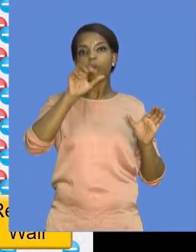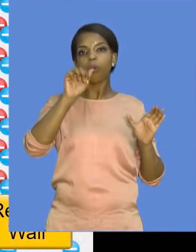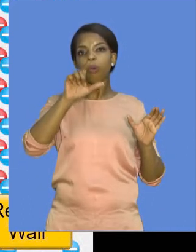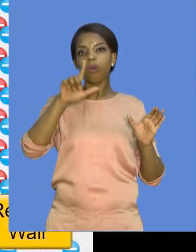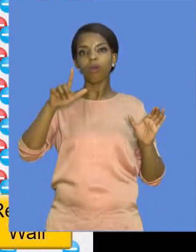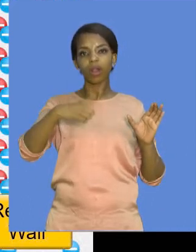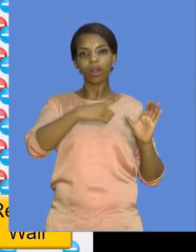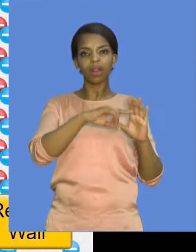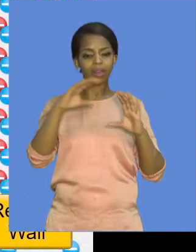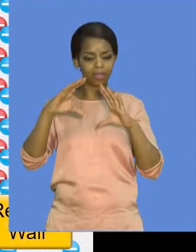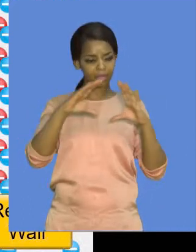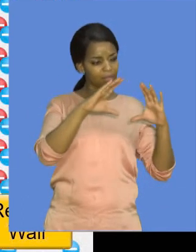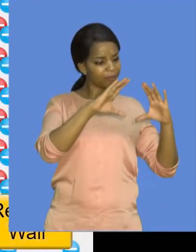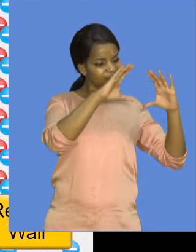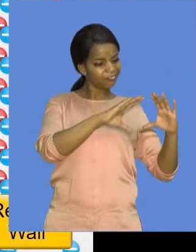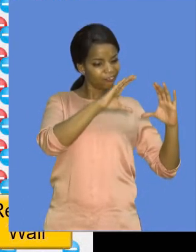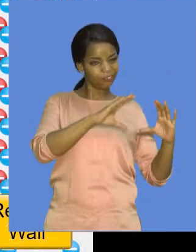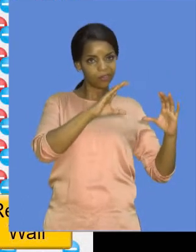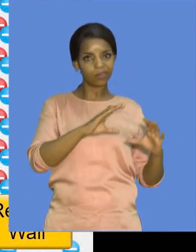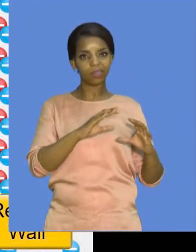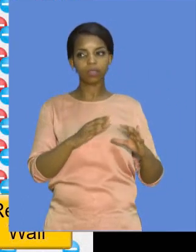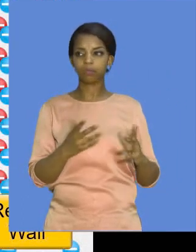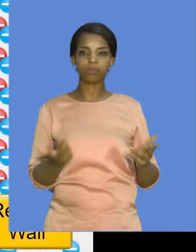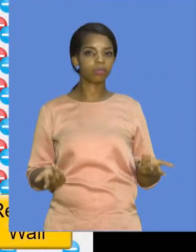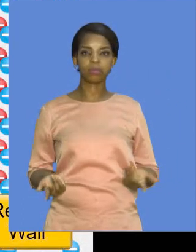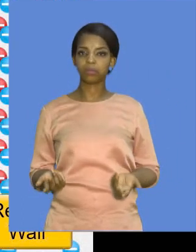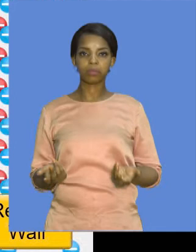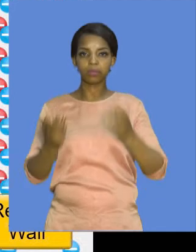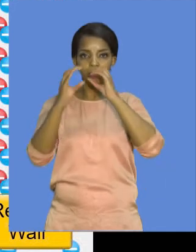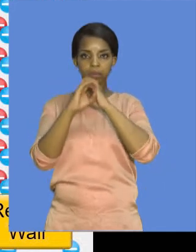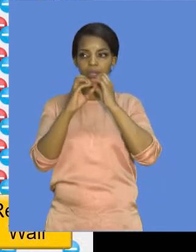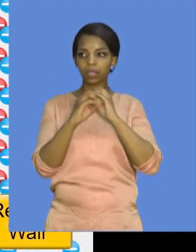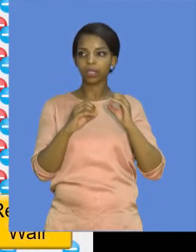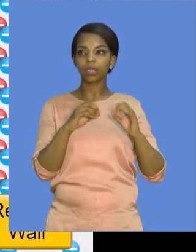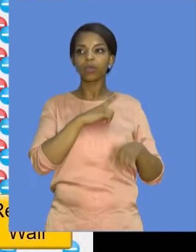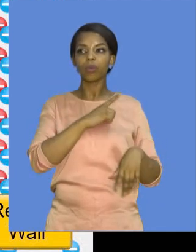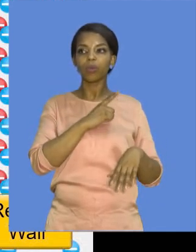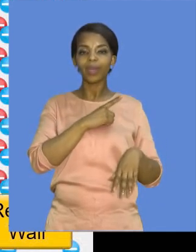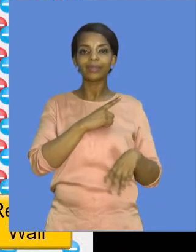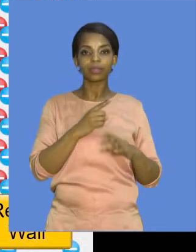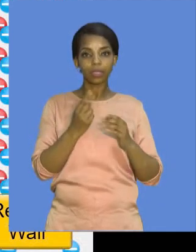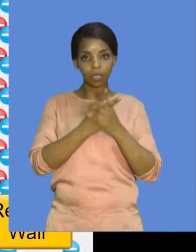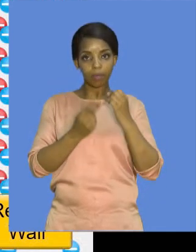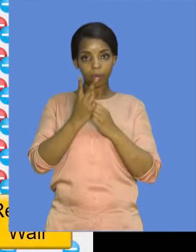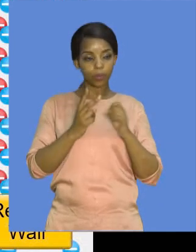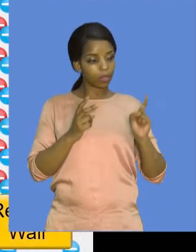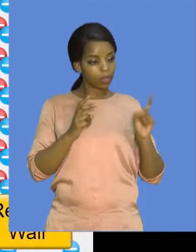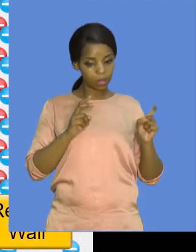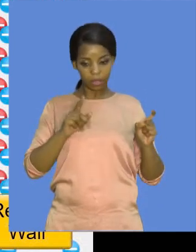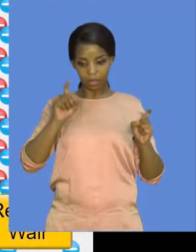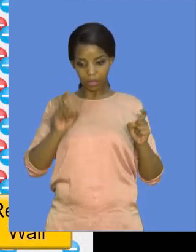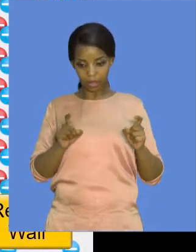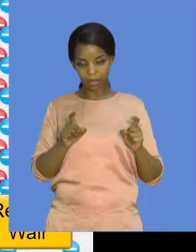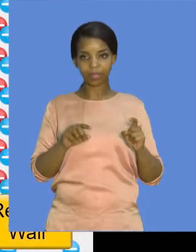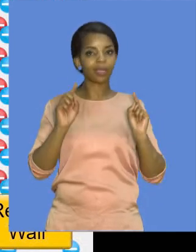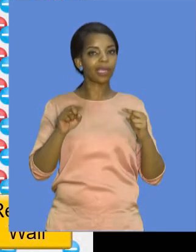not much happening there. Why? Because both of them are actually neutral, and both of them are actually insulators. Now,